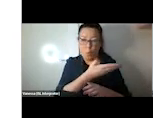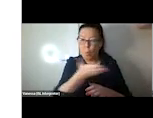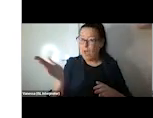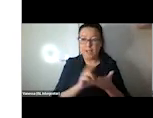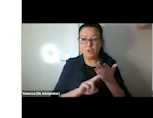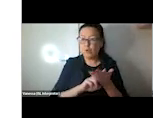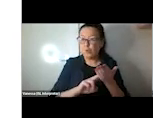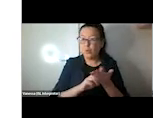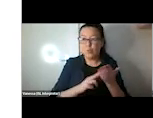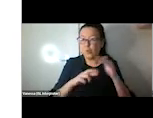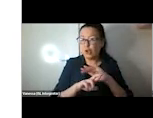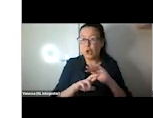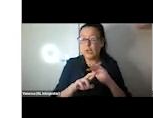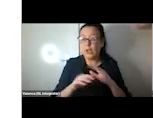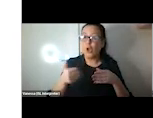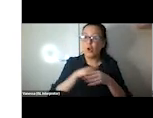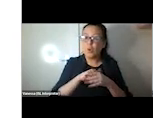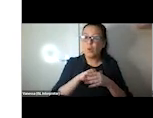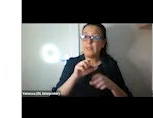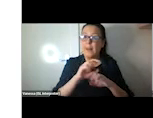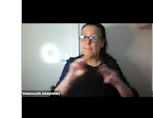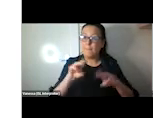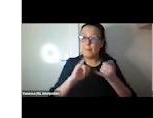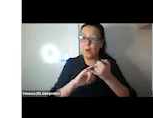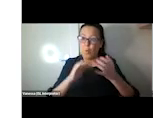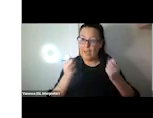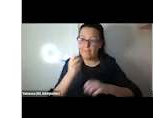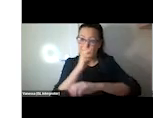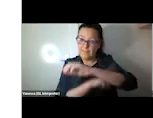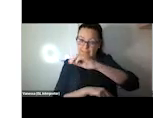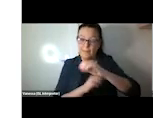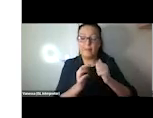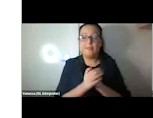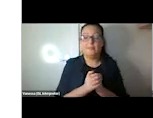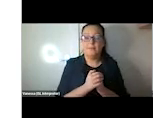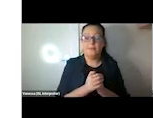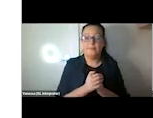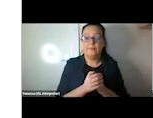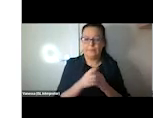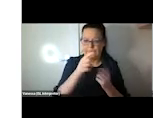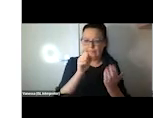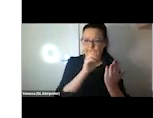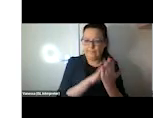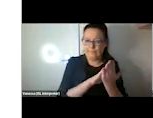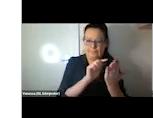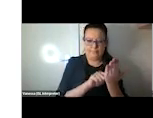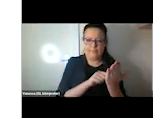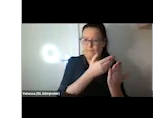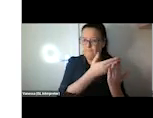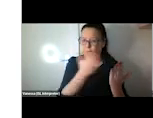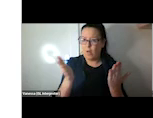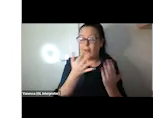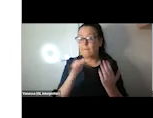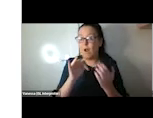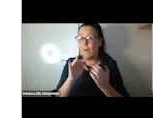with disabilities. The requirements and recommendations in the document are applicable across the full spectrum of the built environment, from outdoor spaces